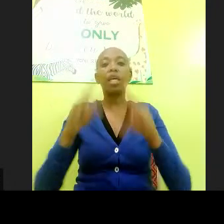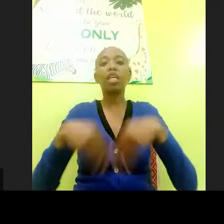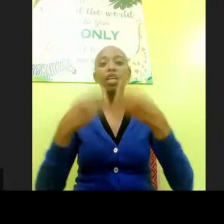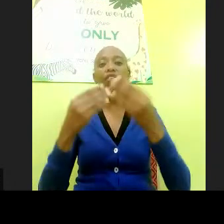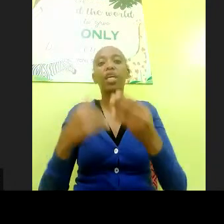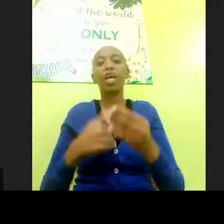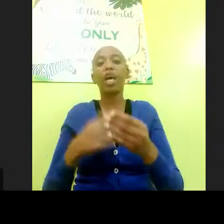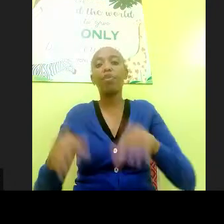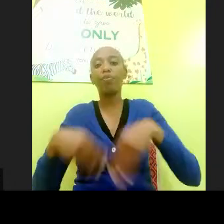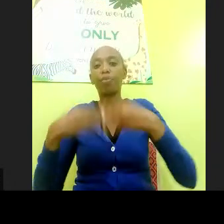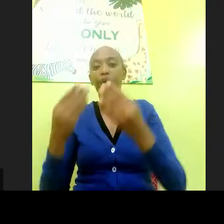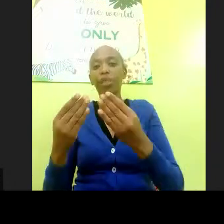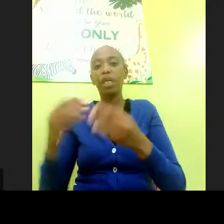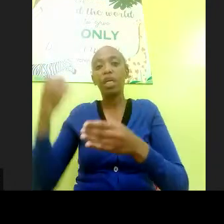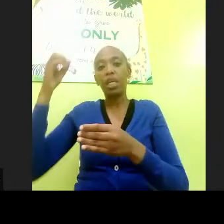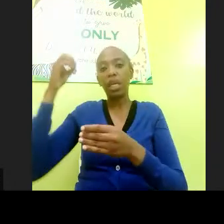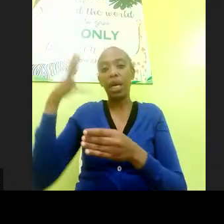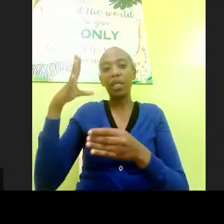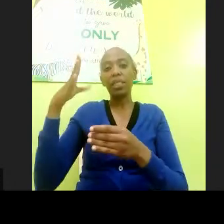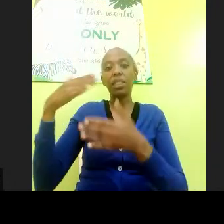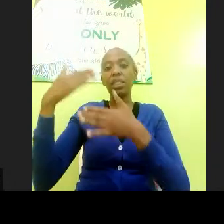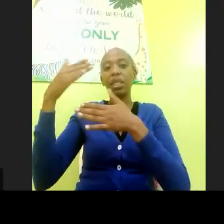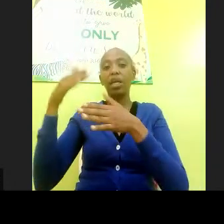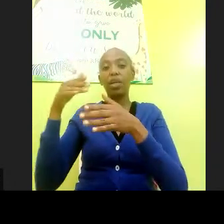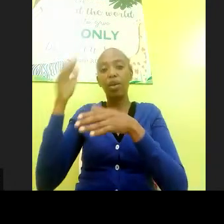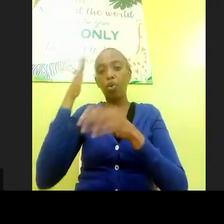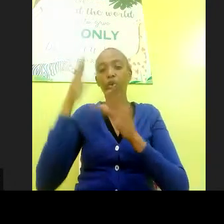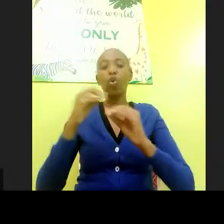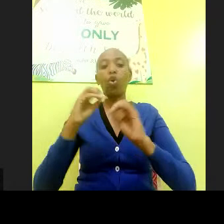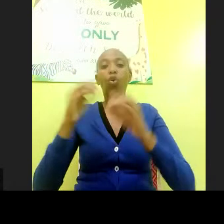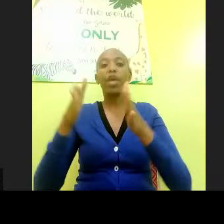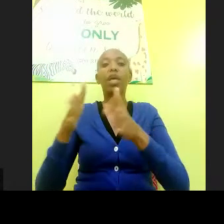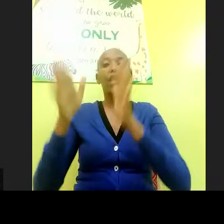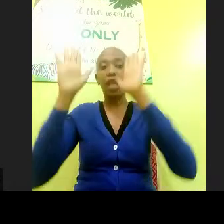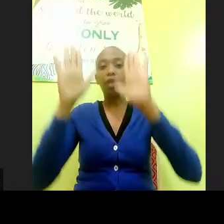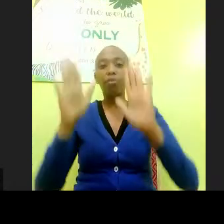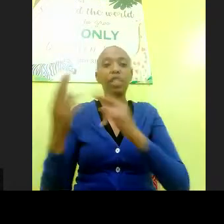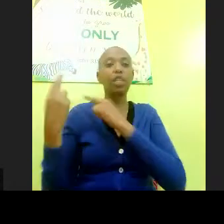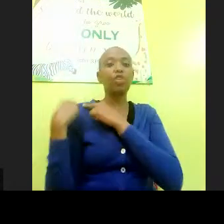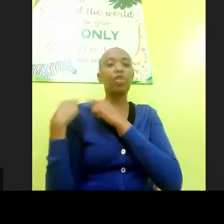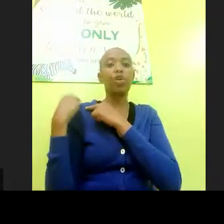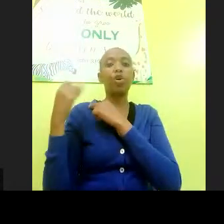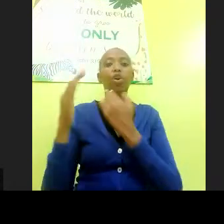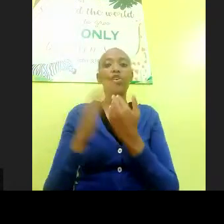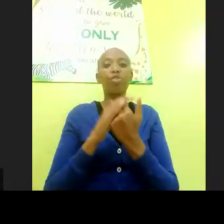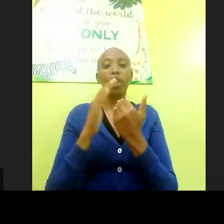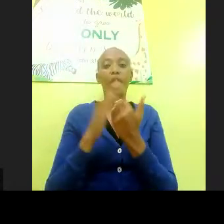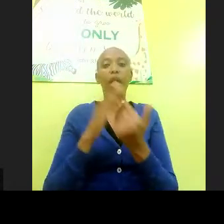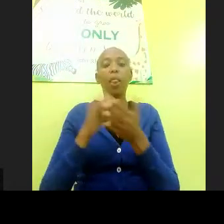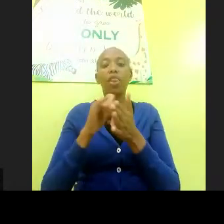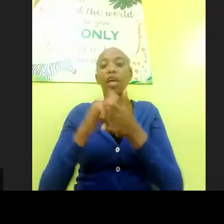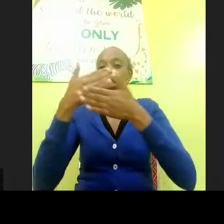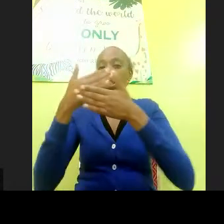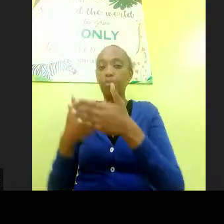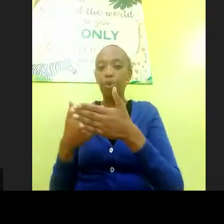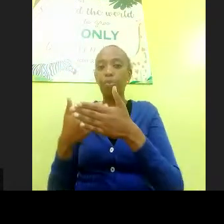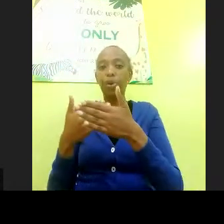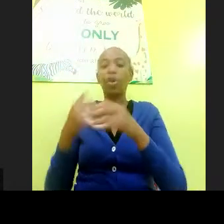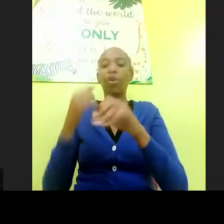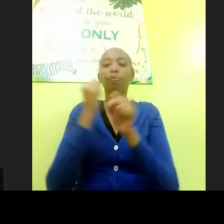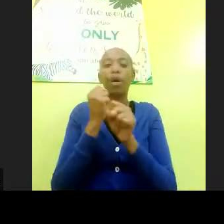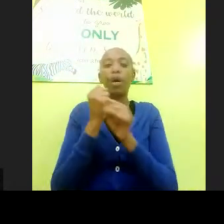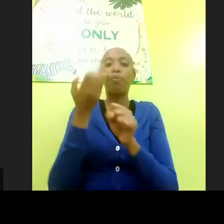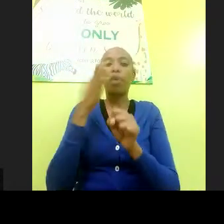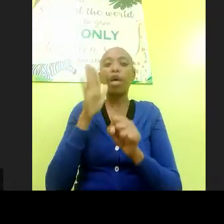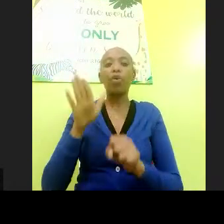in light, in an unprecedented way, the critical role of care, which is predominantly performed by women,